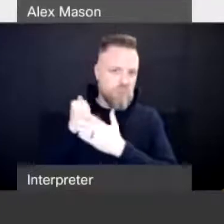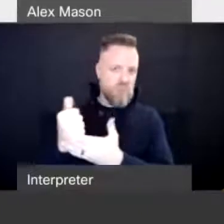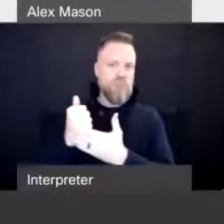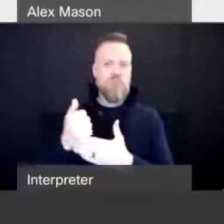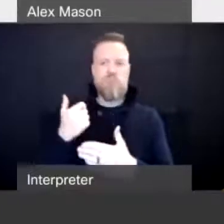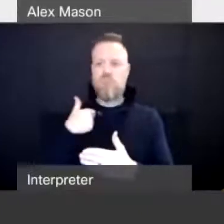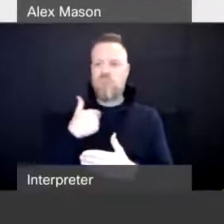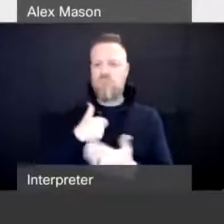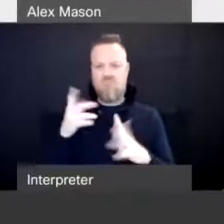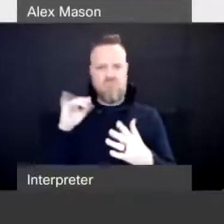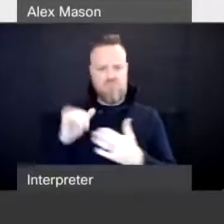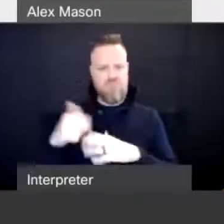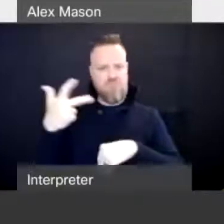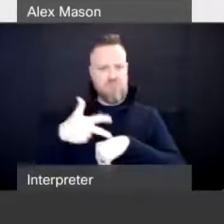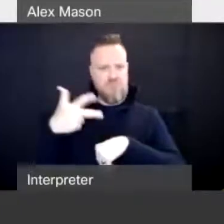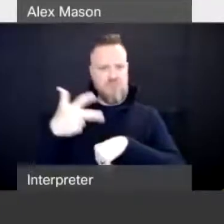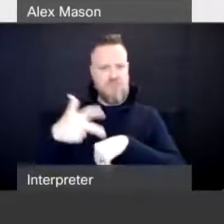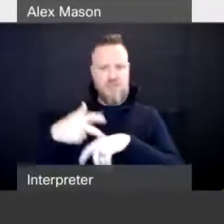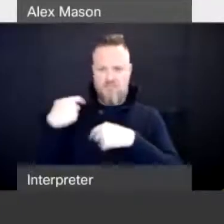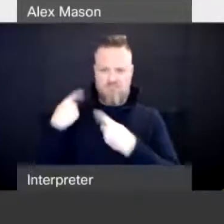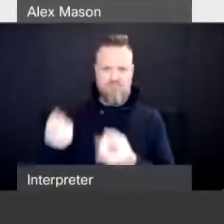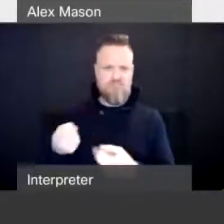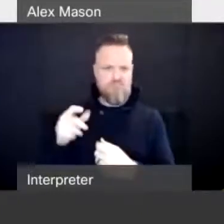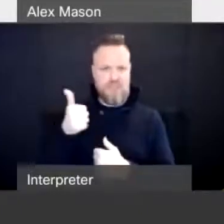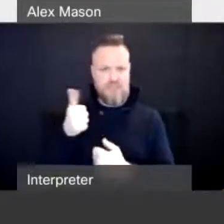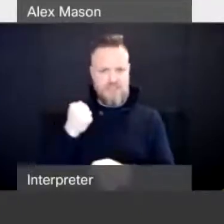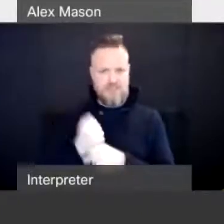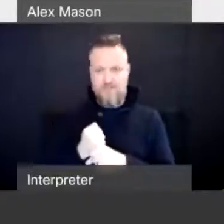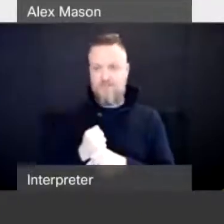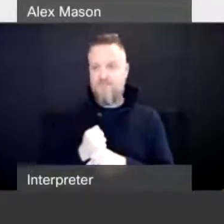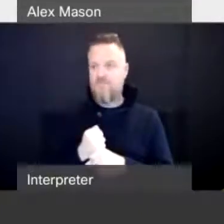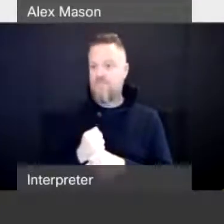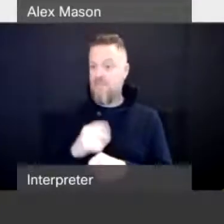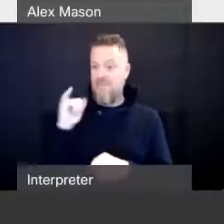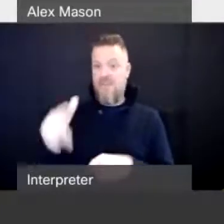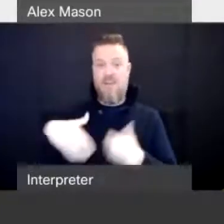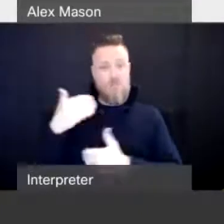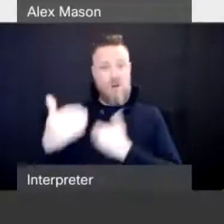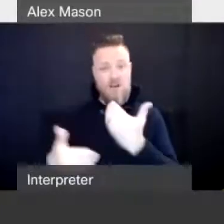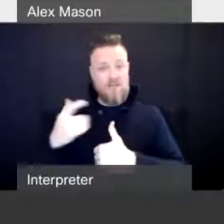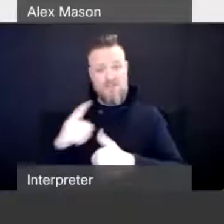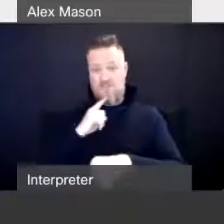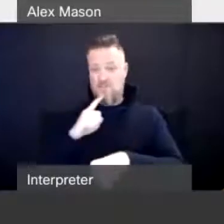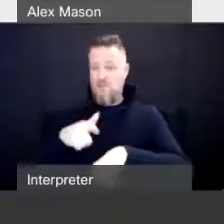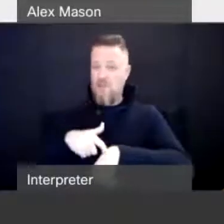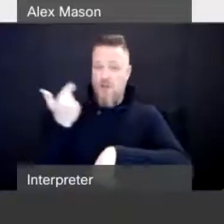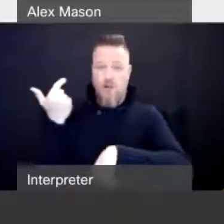3 different times in this last 10-year period, but you know, it is a long process. You know, we've been meeting